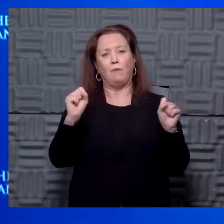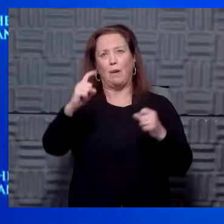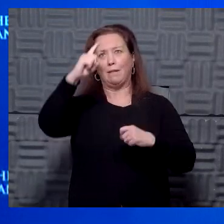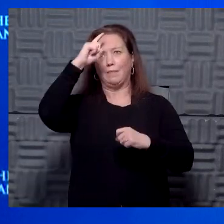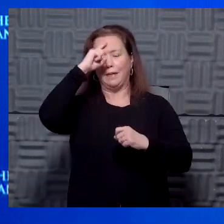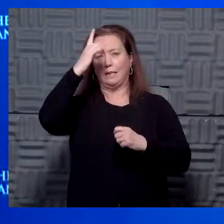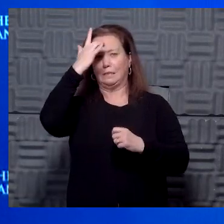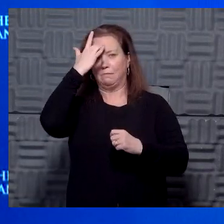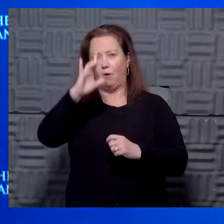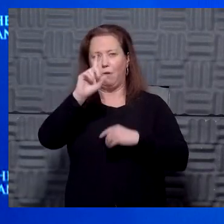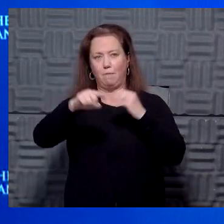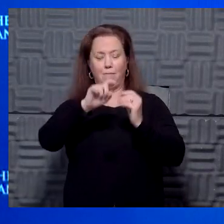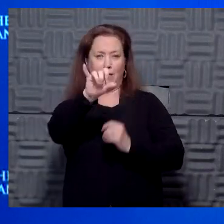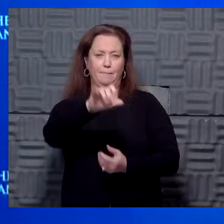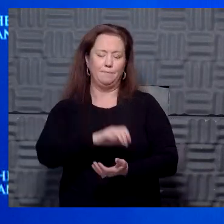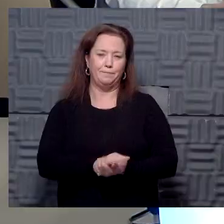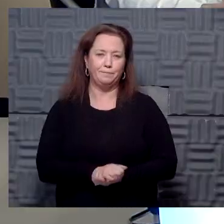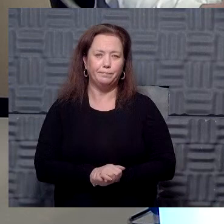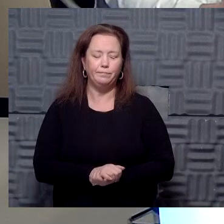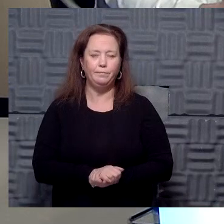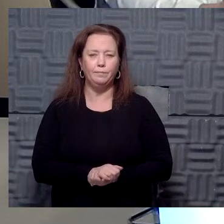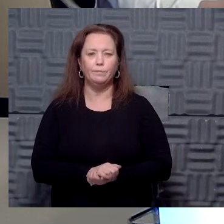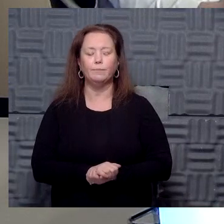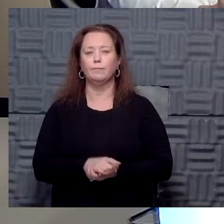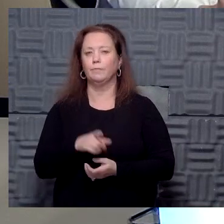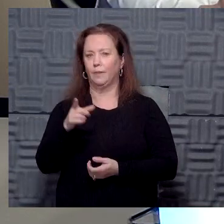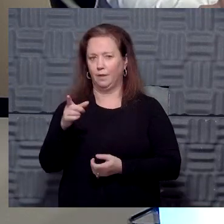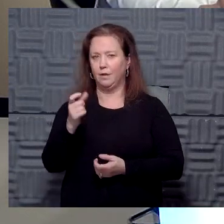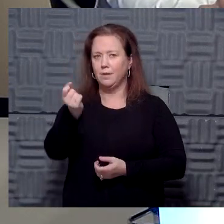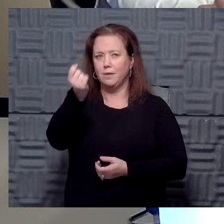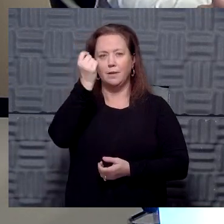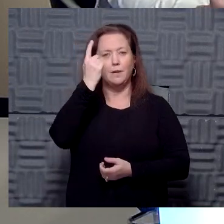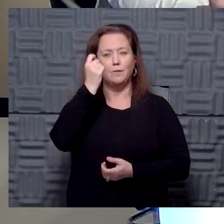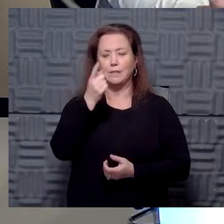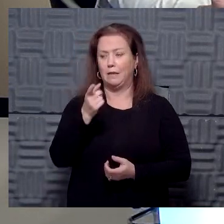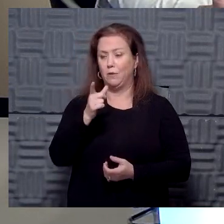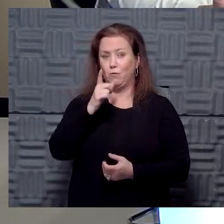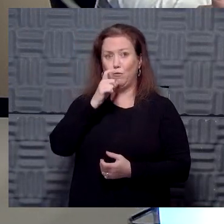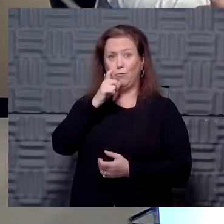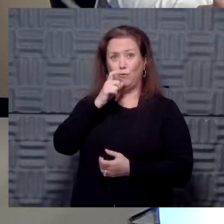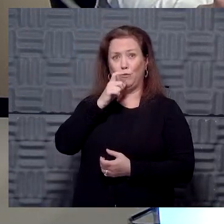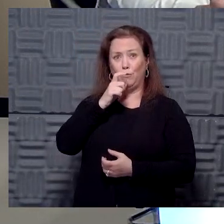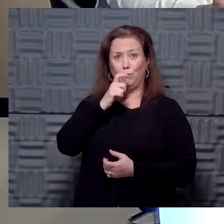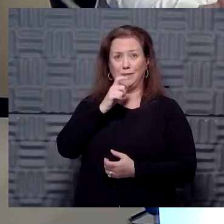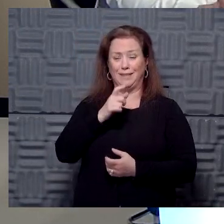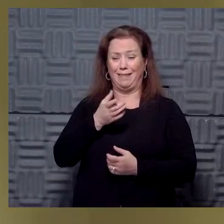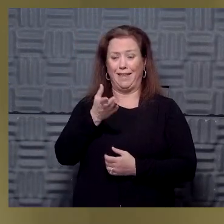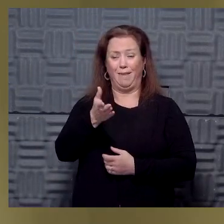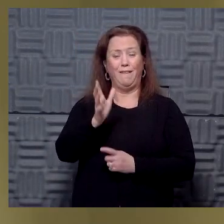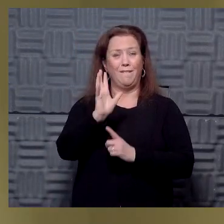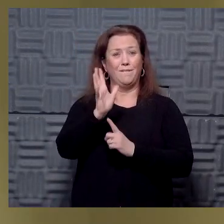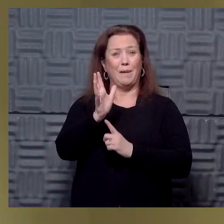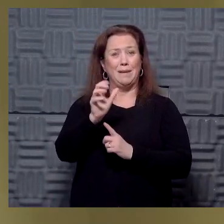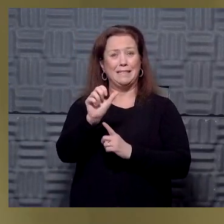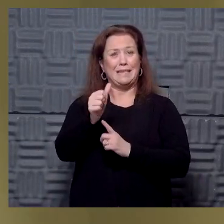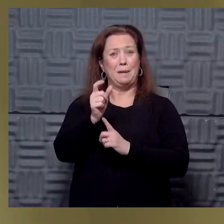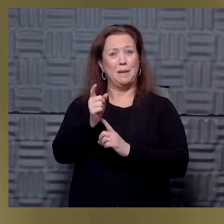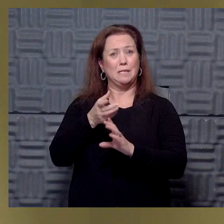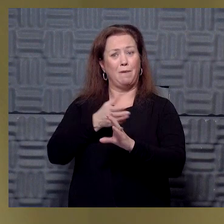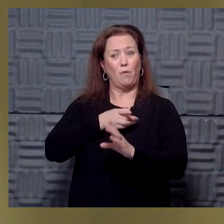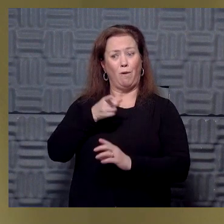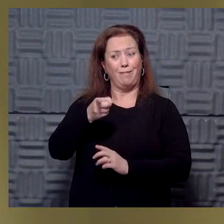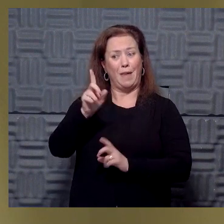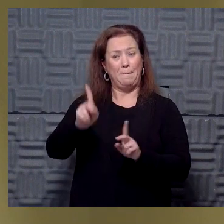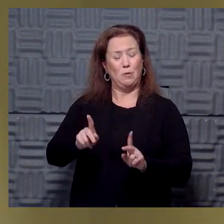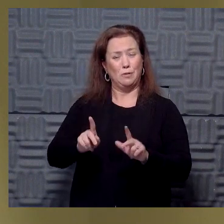and intelligently. Yeah. I mean, I think you just don't know who came before you, 5 minutes, 10 minutes. Was that person